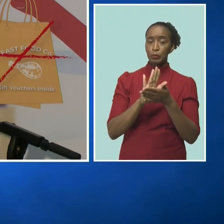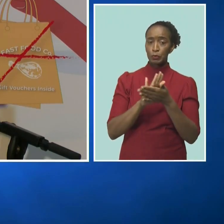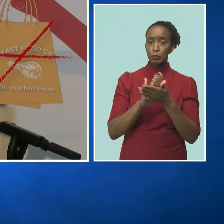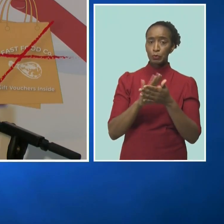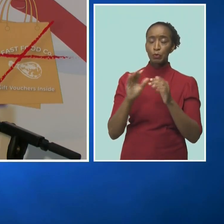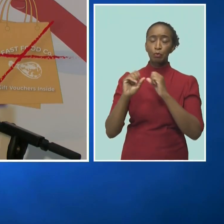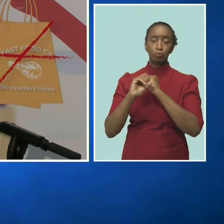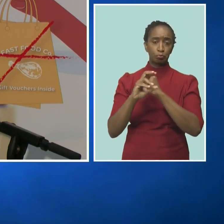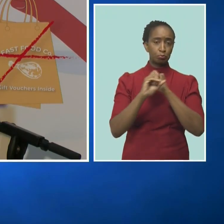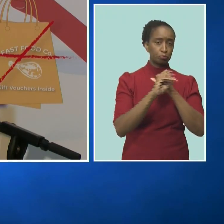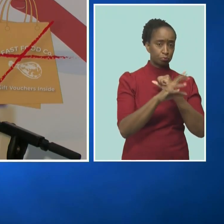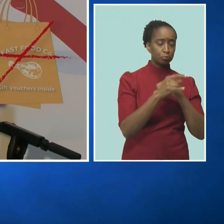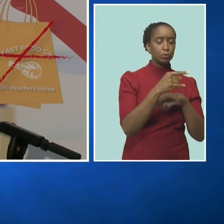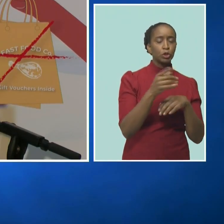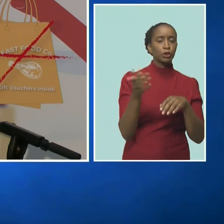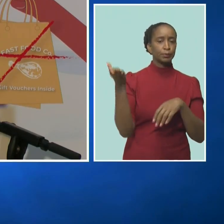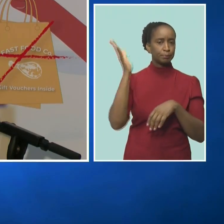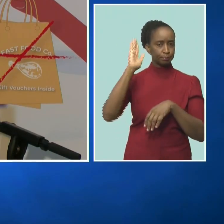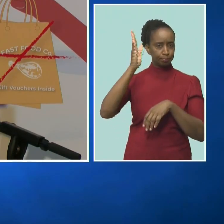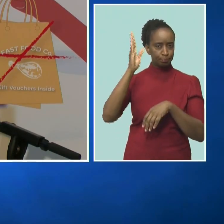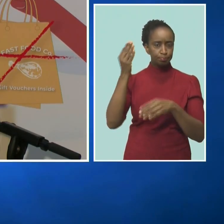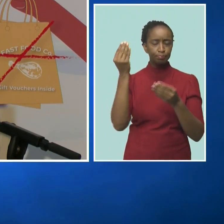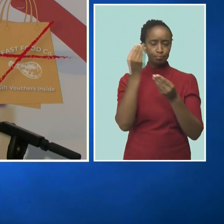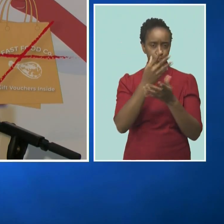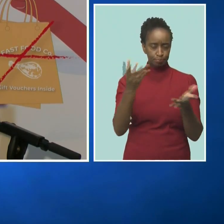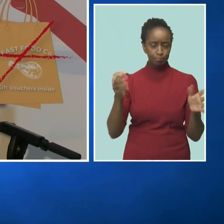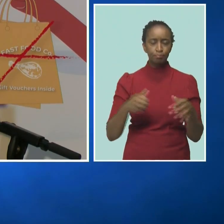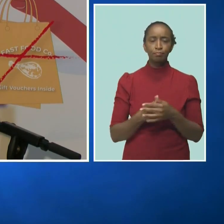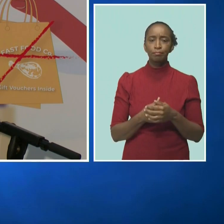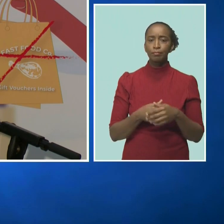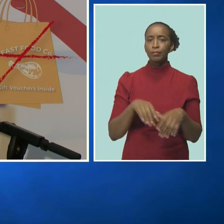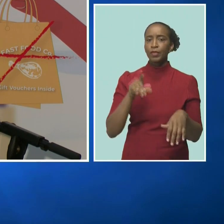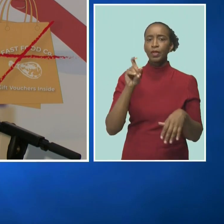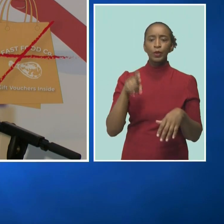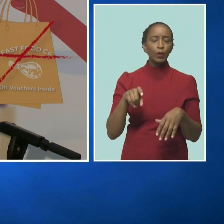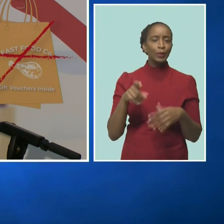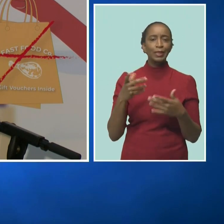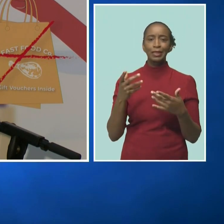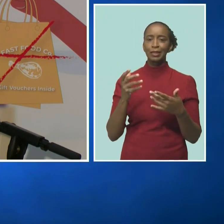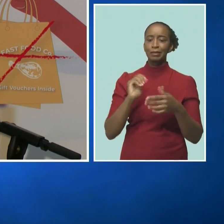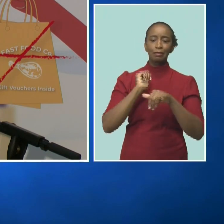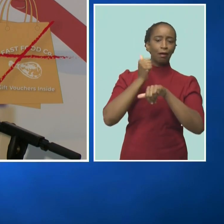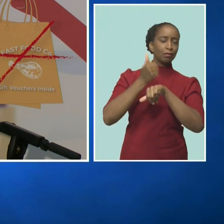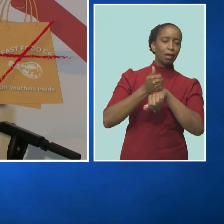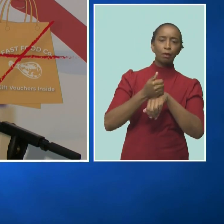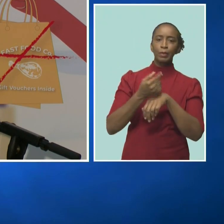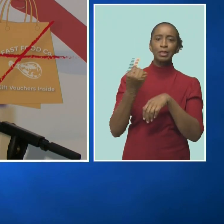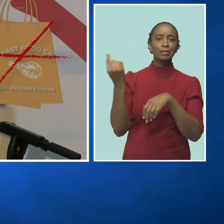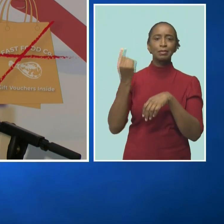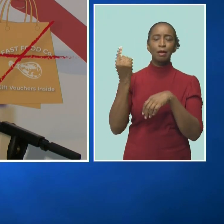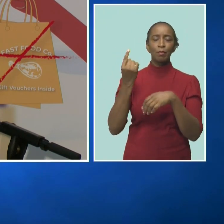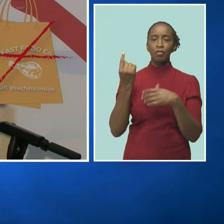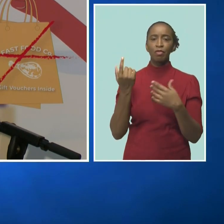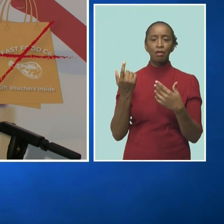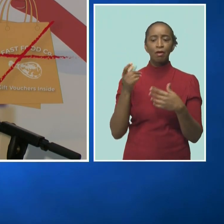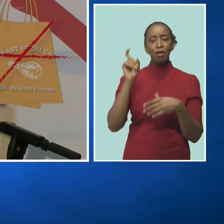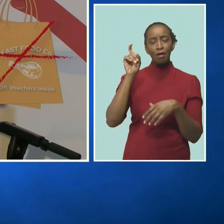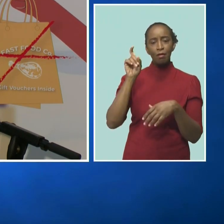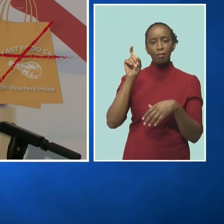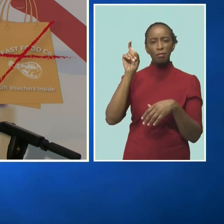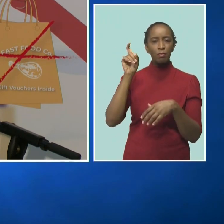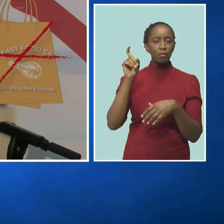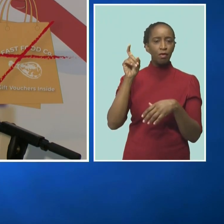the situation and put a stop to it. We've got to enforce something. We've got to make sure that the nutrition policy